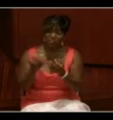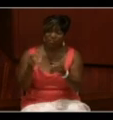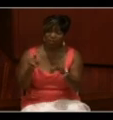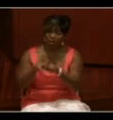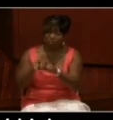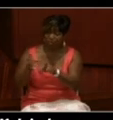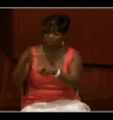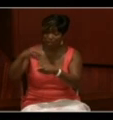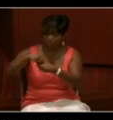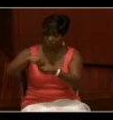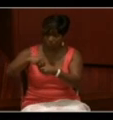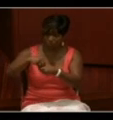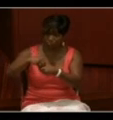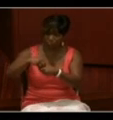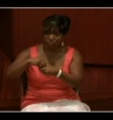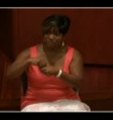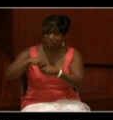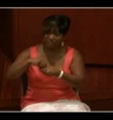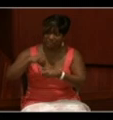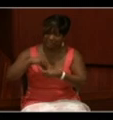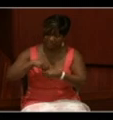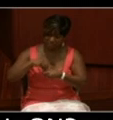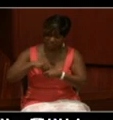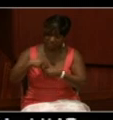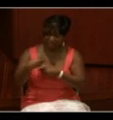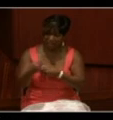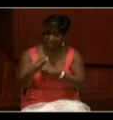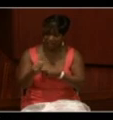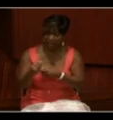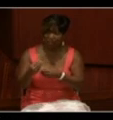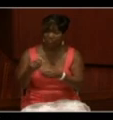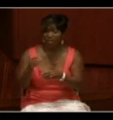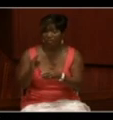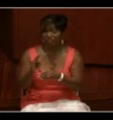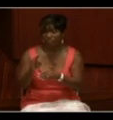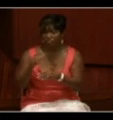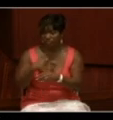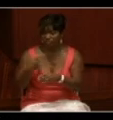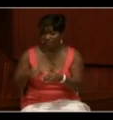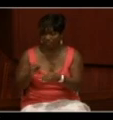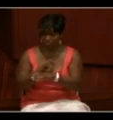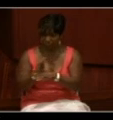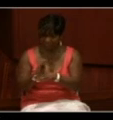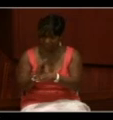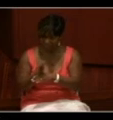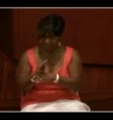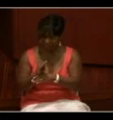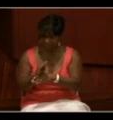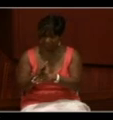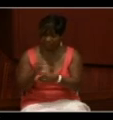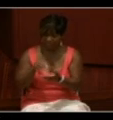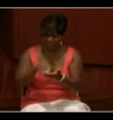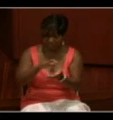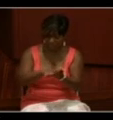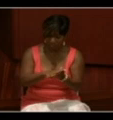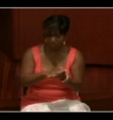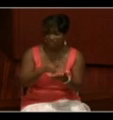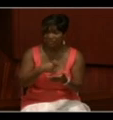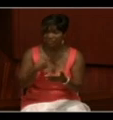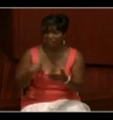include the interiors and exteriors of Chinese businesses, which document the Chinese American communities in these